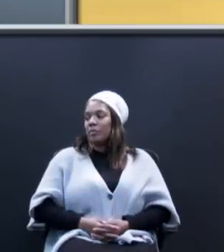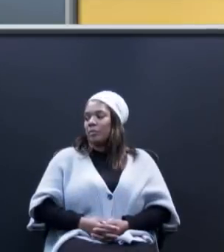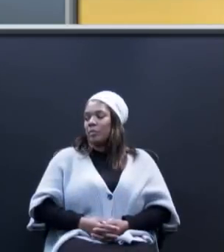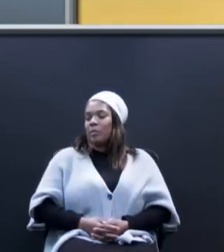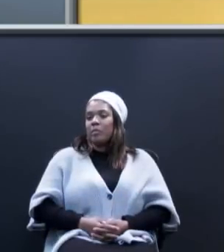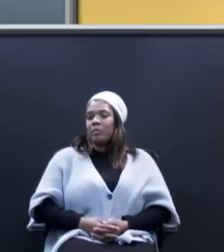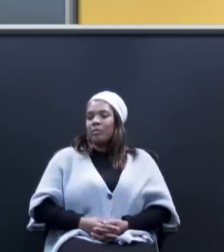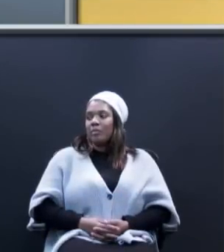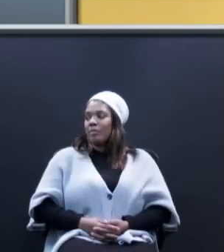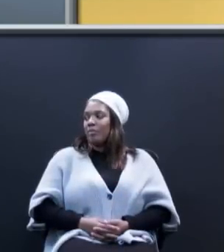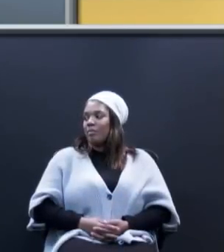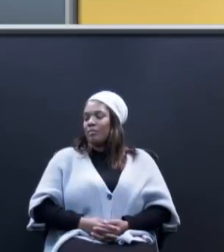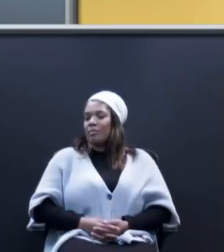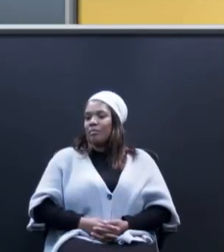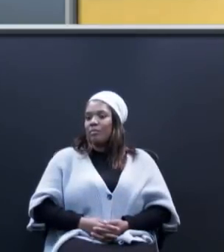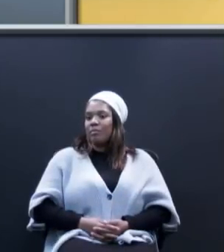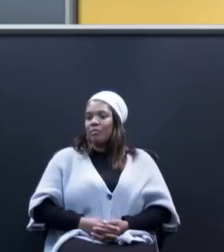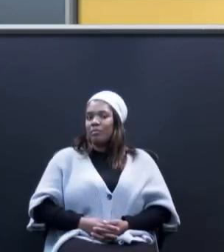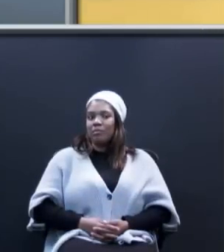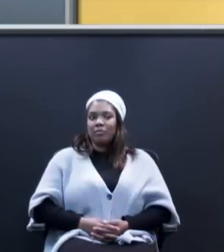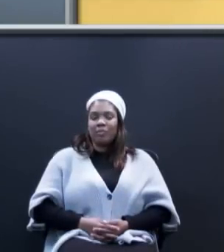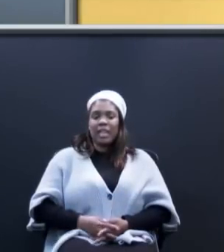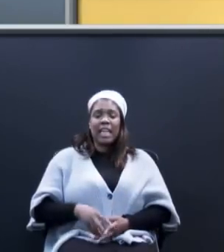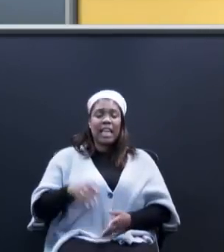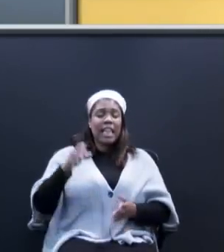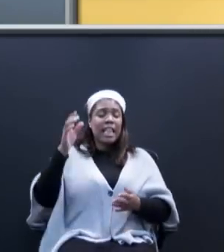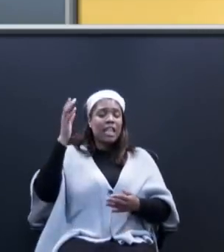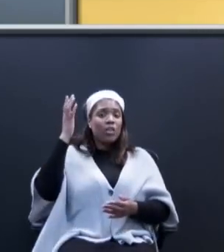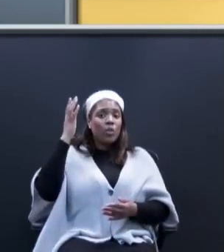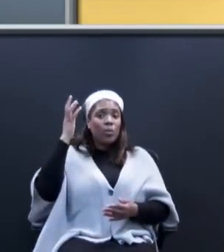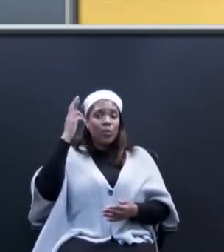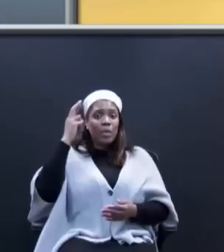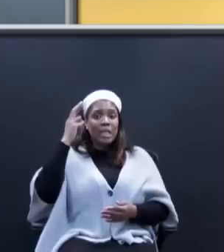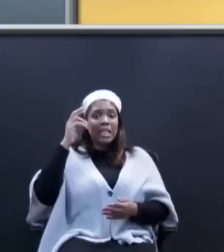went before the veil and sprinkled the blood 7 times.